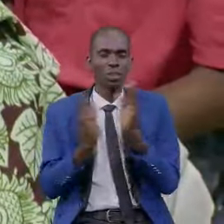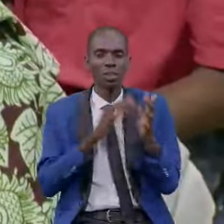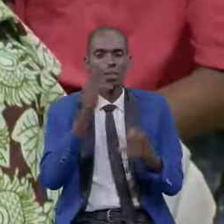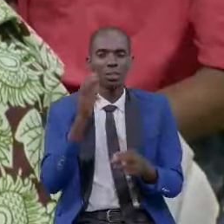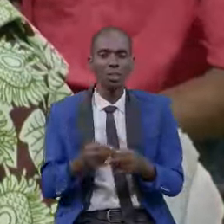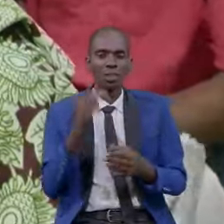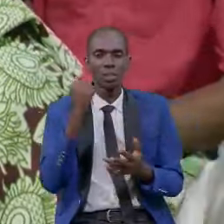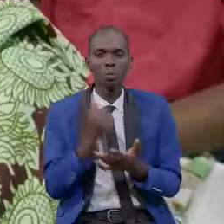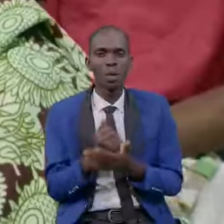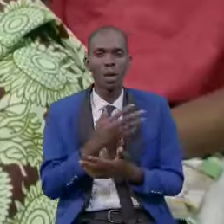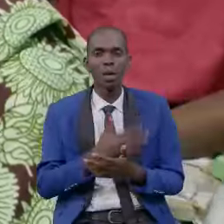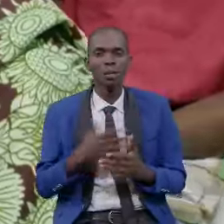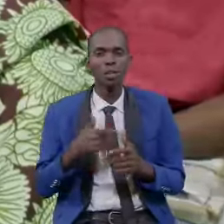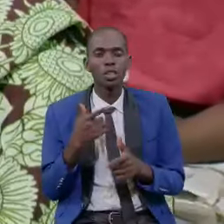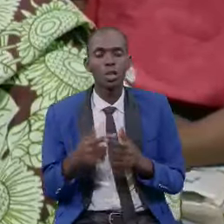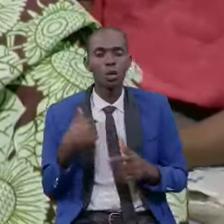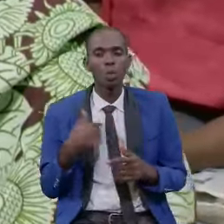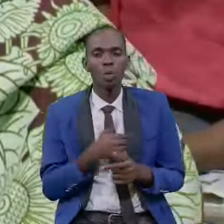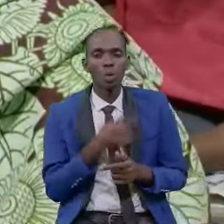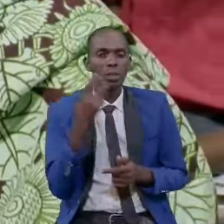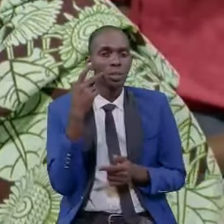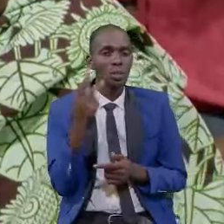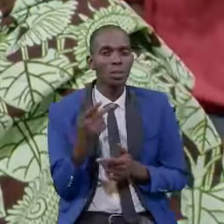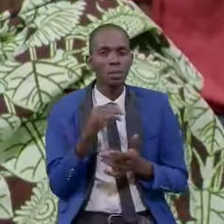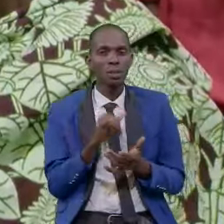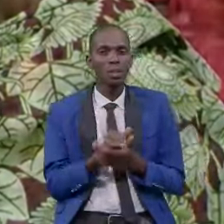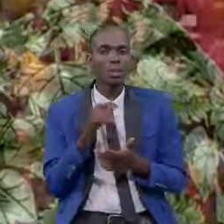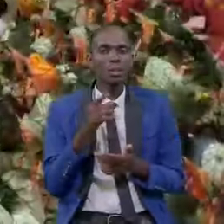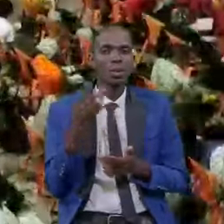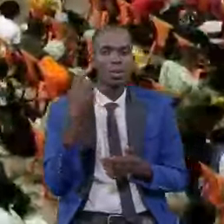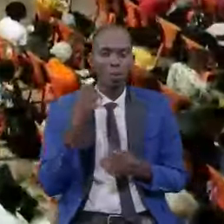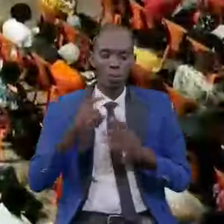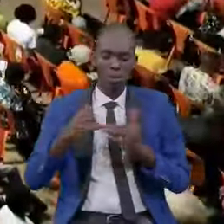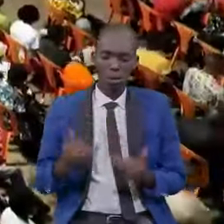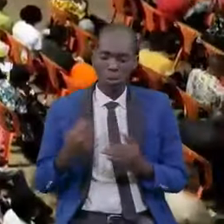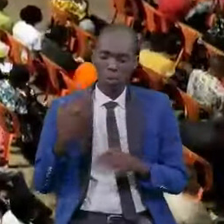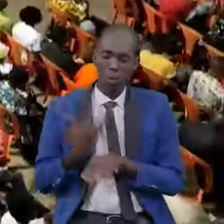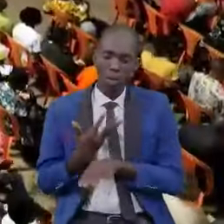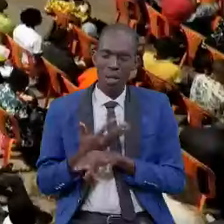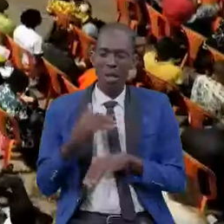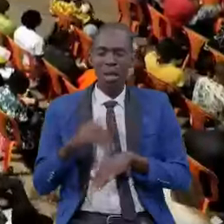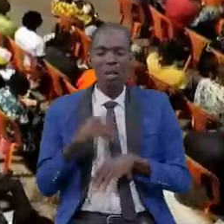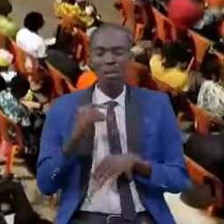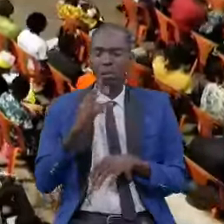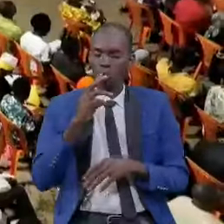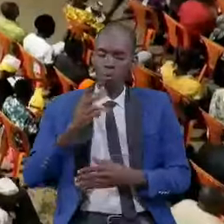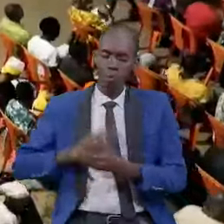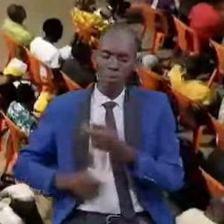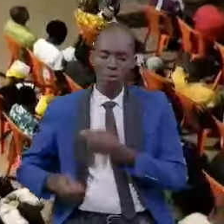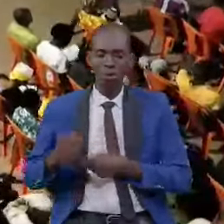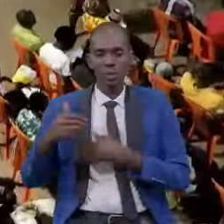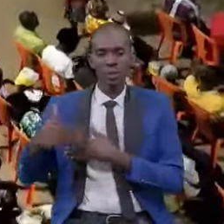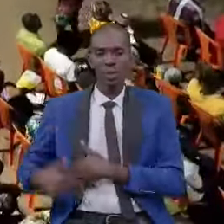they were told that it was begging by the wayside. Look at verse 47. In verse